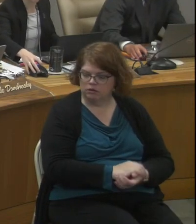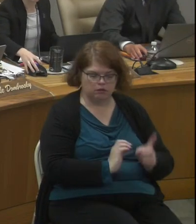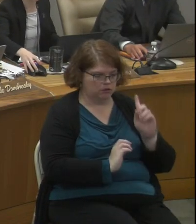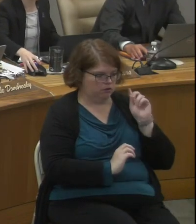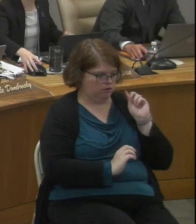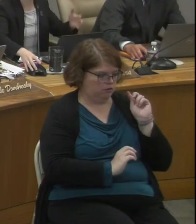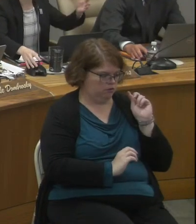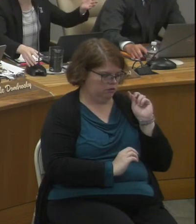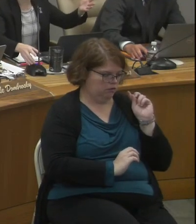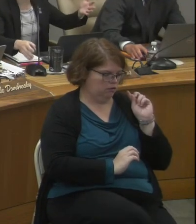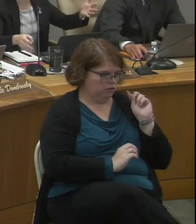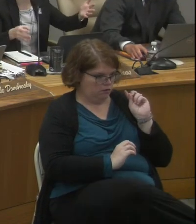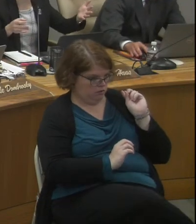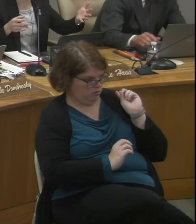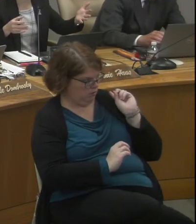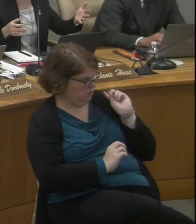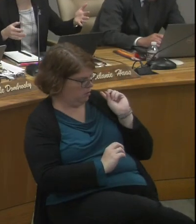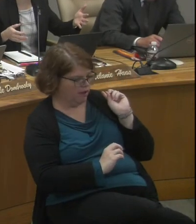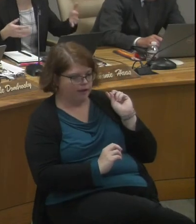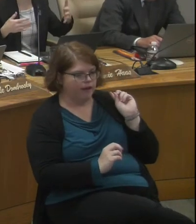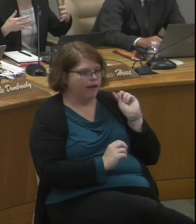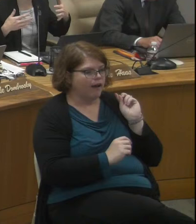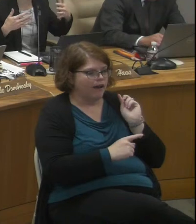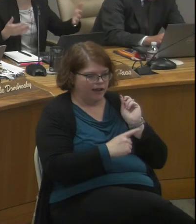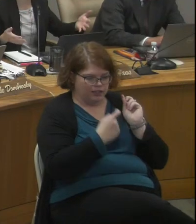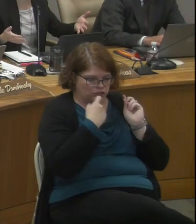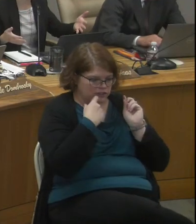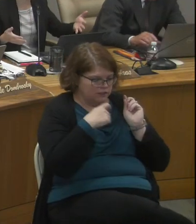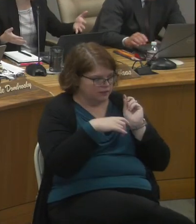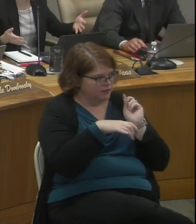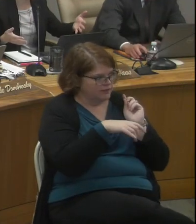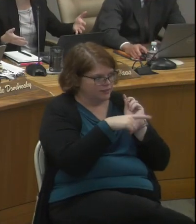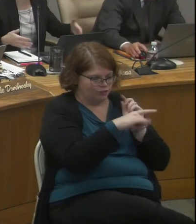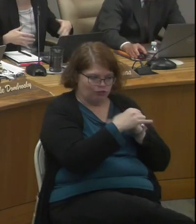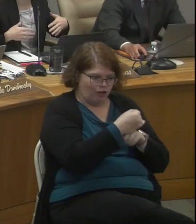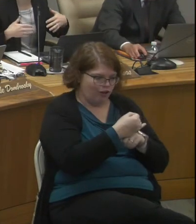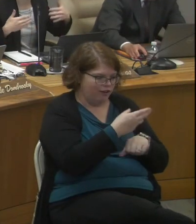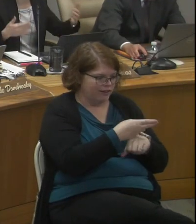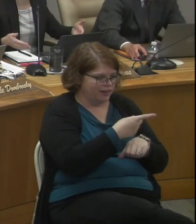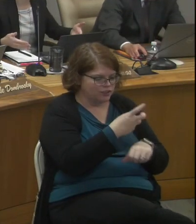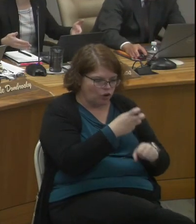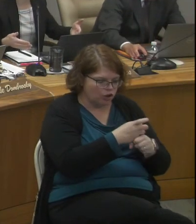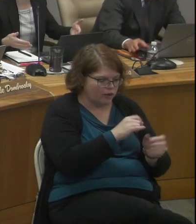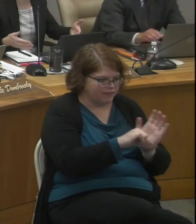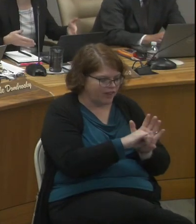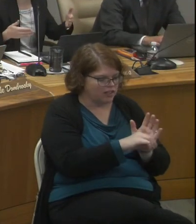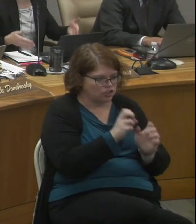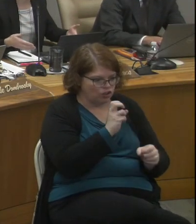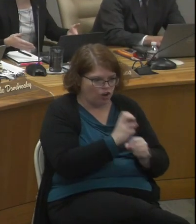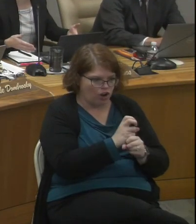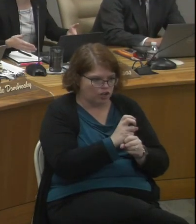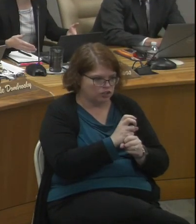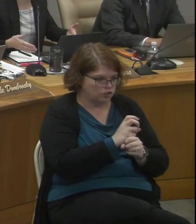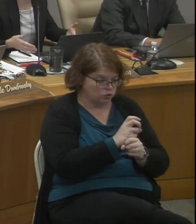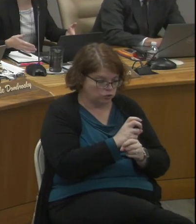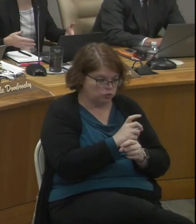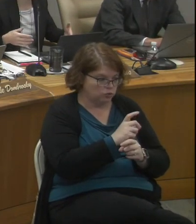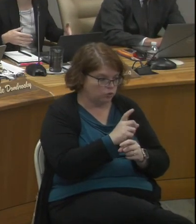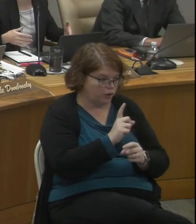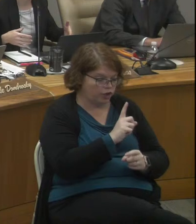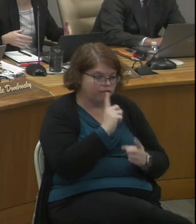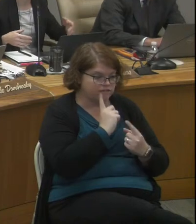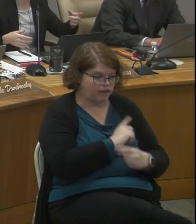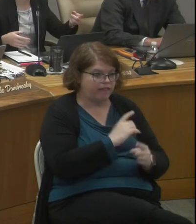thank you chairman Porter well Sean you just took the words right out of my mouth it's hard to identify it's hard to get to a place where you're finally having that IEP